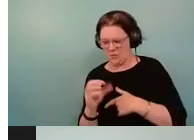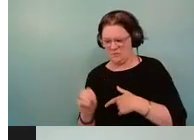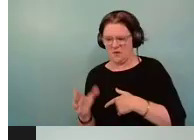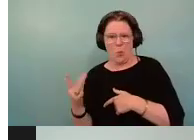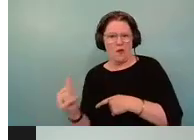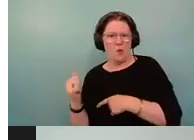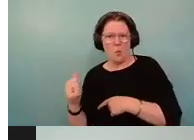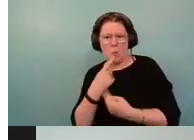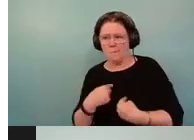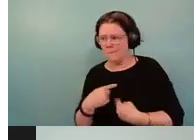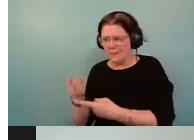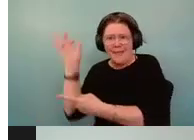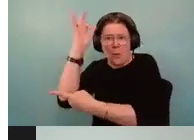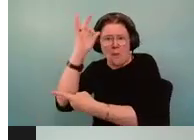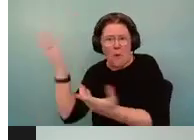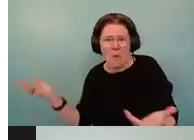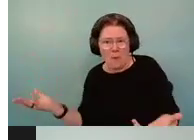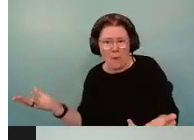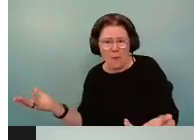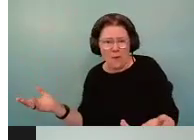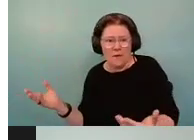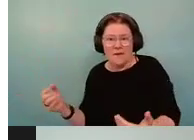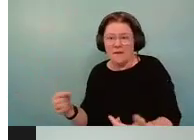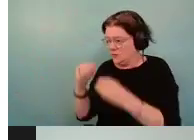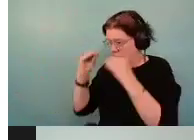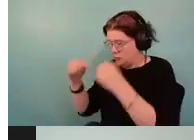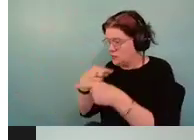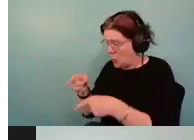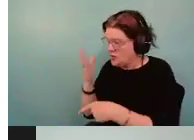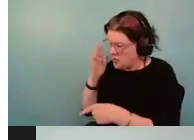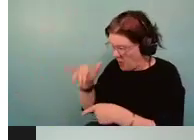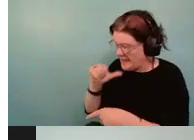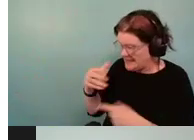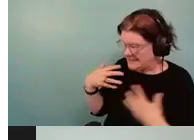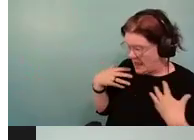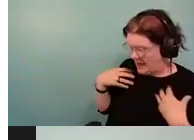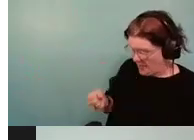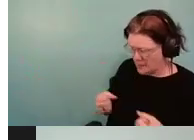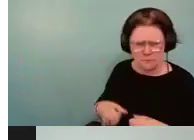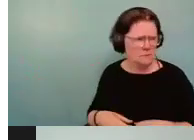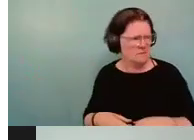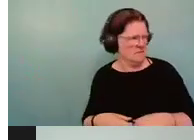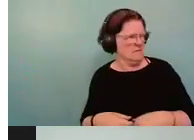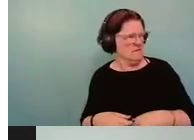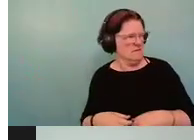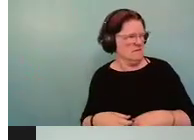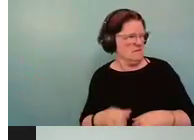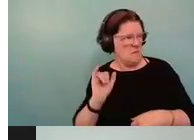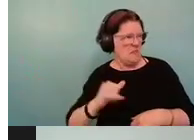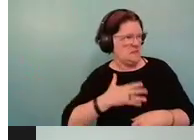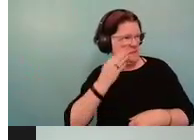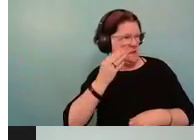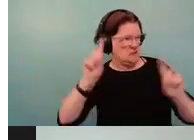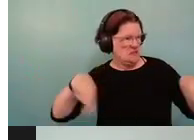not telling, because they don't know that what's happening to them is abuse. It may be so normalized to